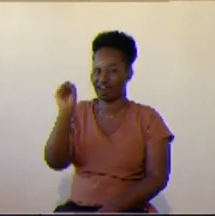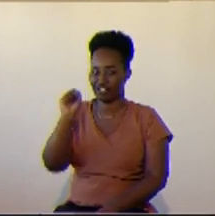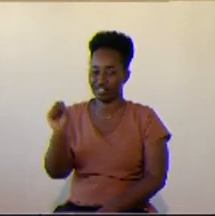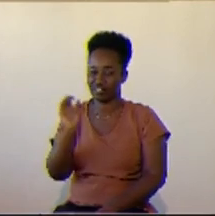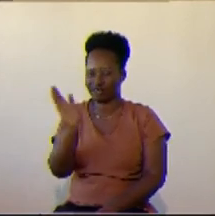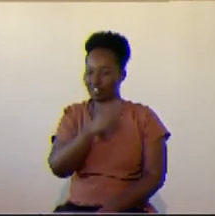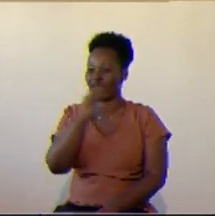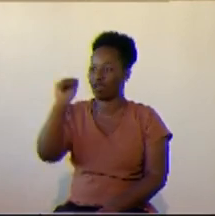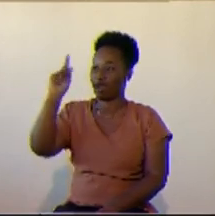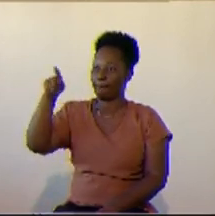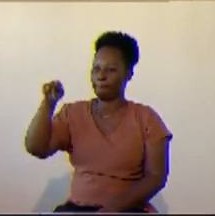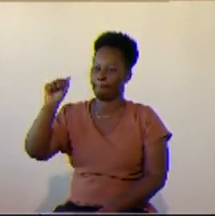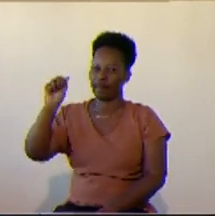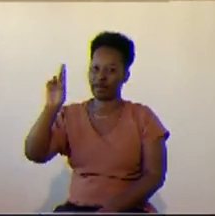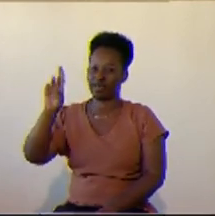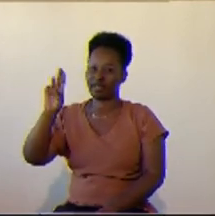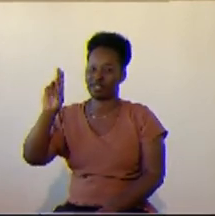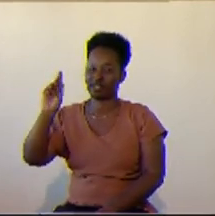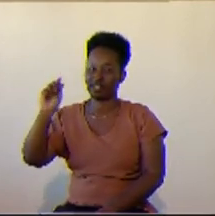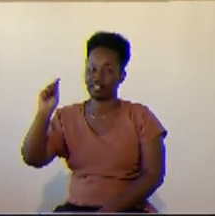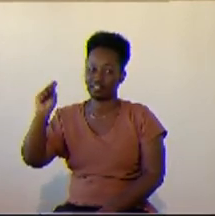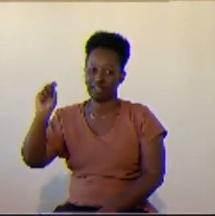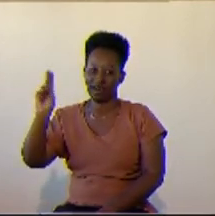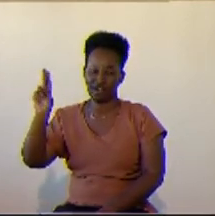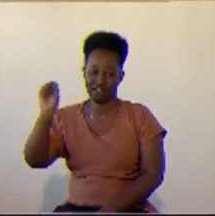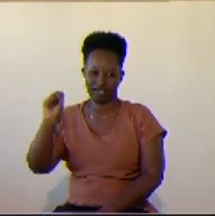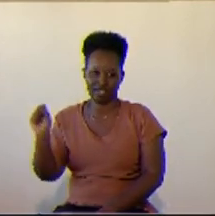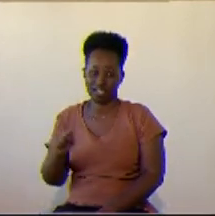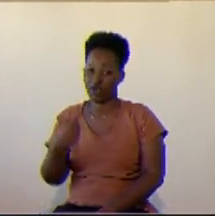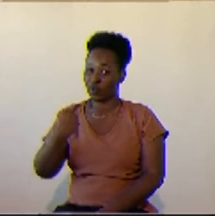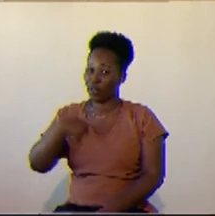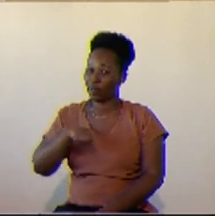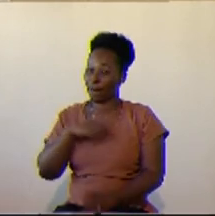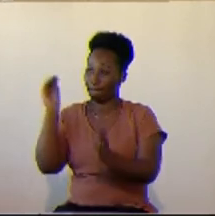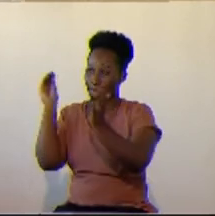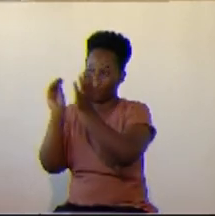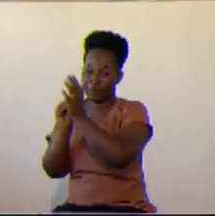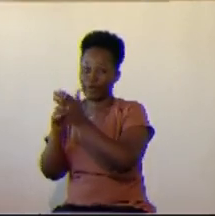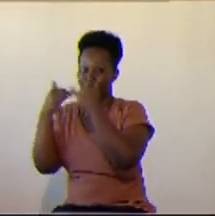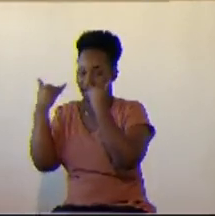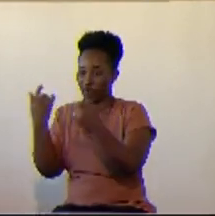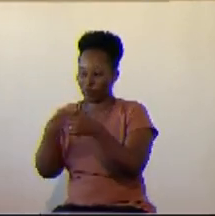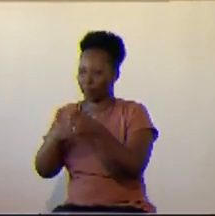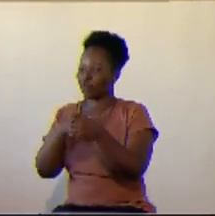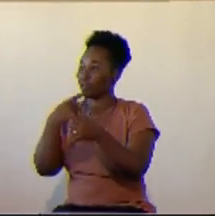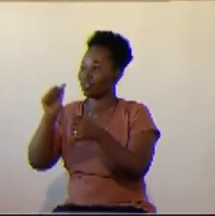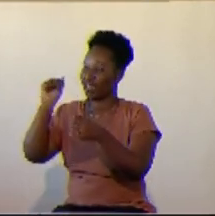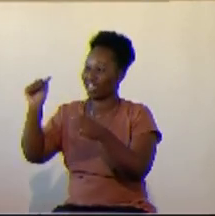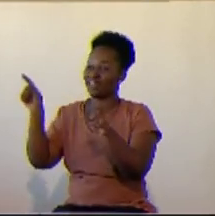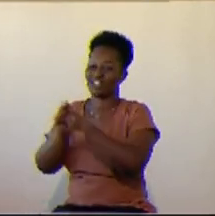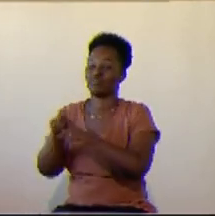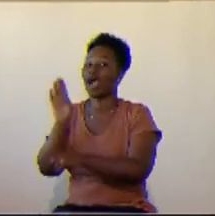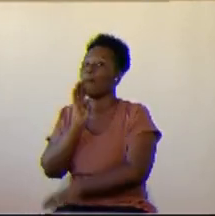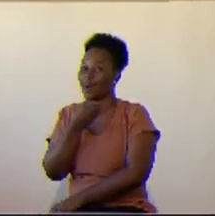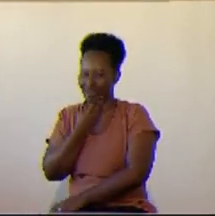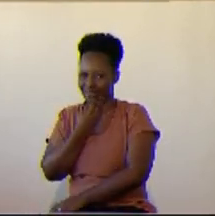B over density of A. Remember, we have now baptized A, okay? We have baptized A what? Water. So